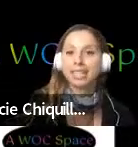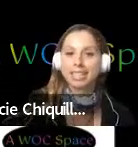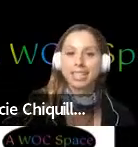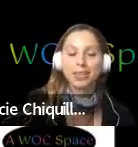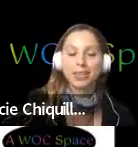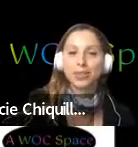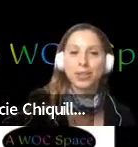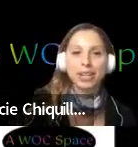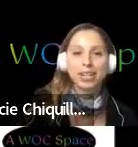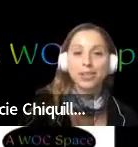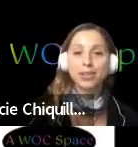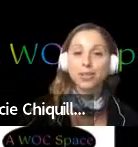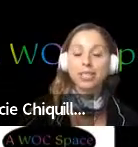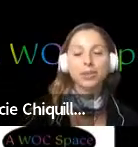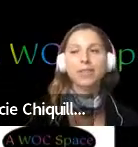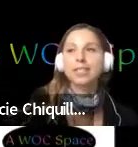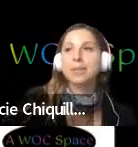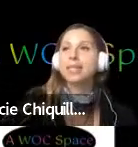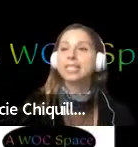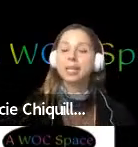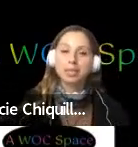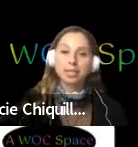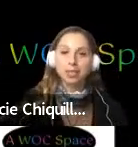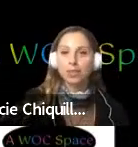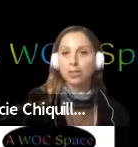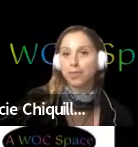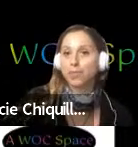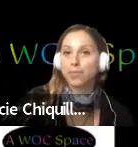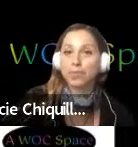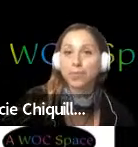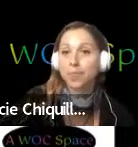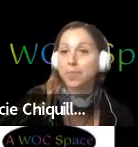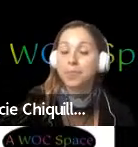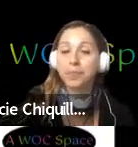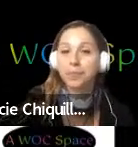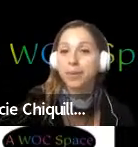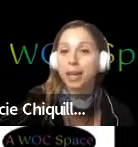yeah, those are the sort of some of the tips to